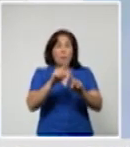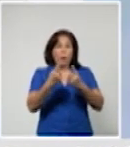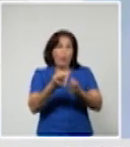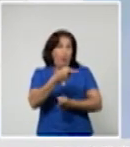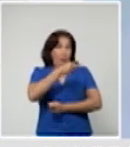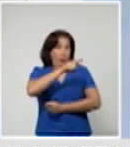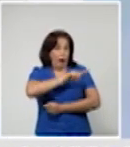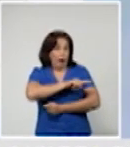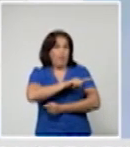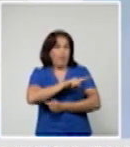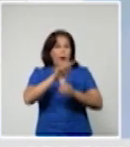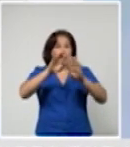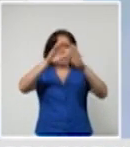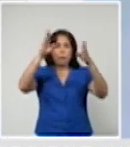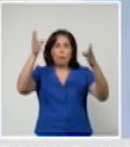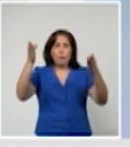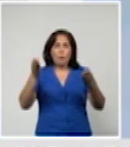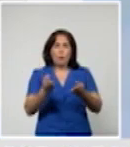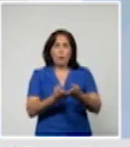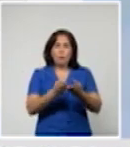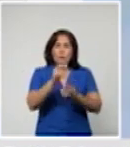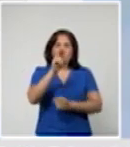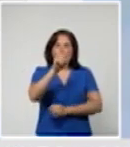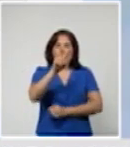18,263,542, after